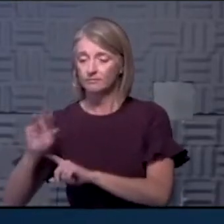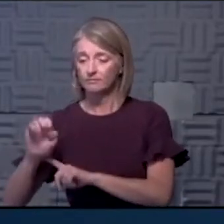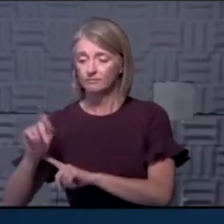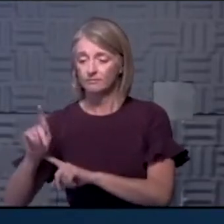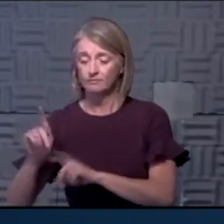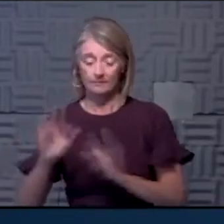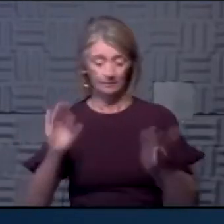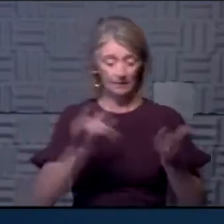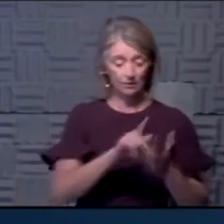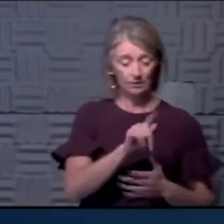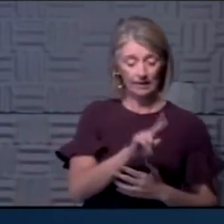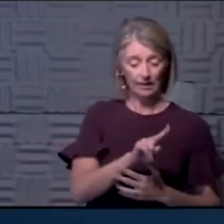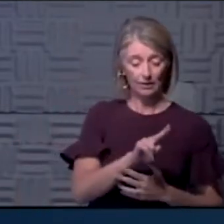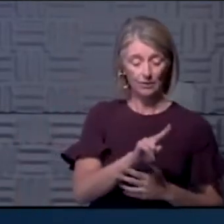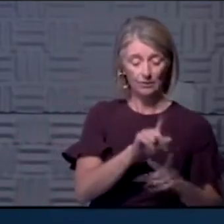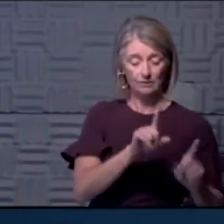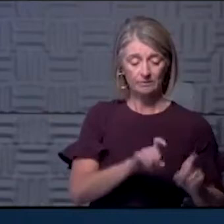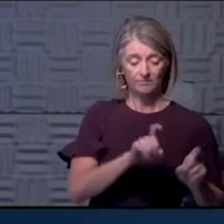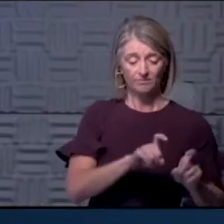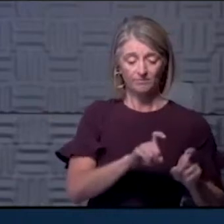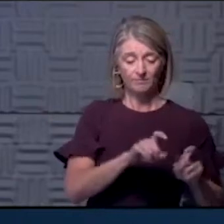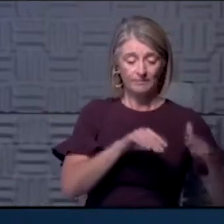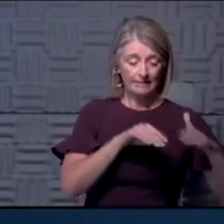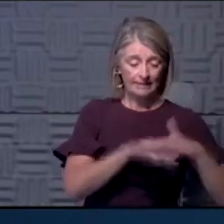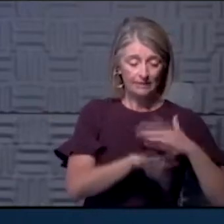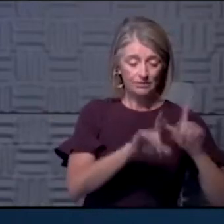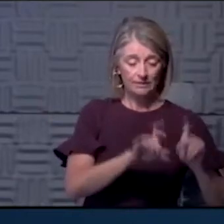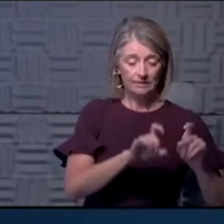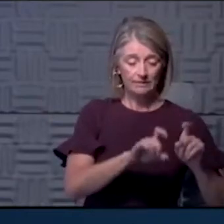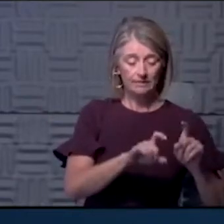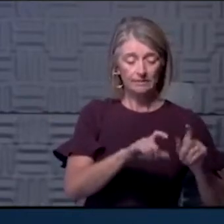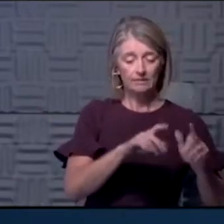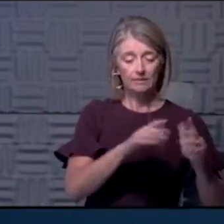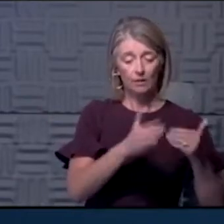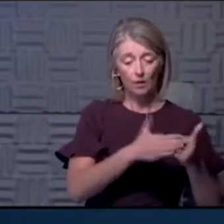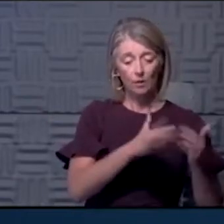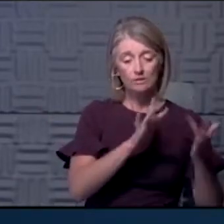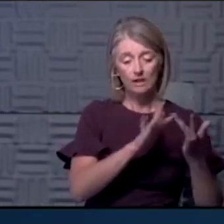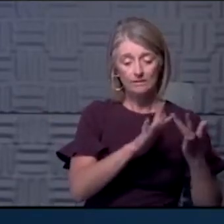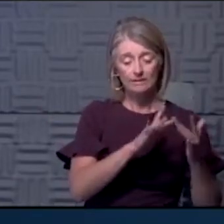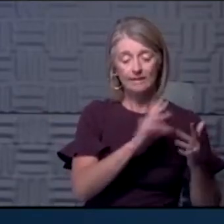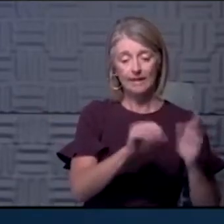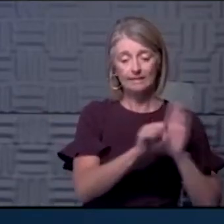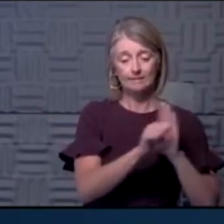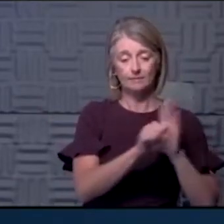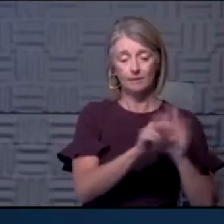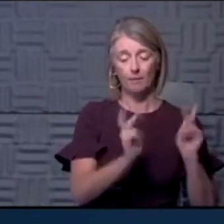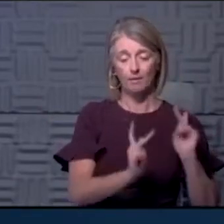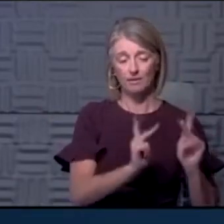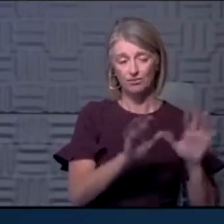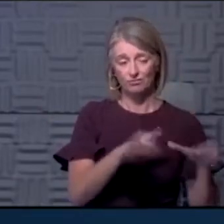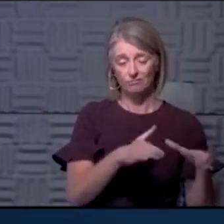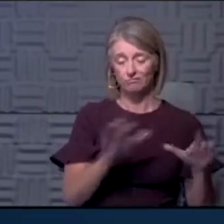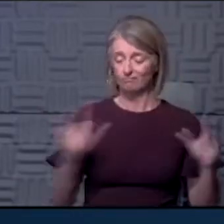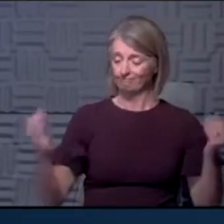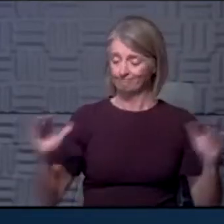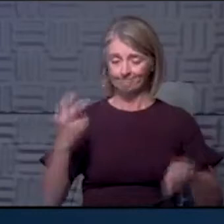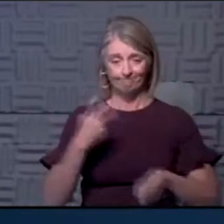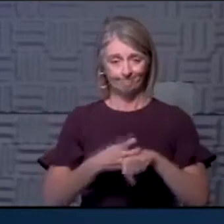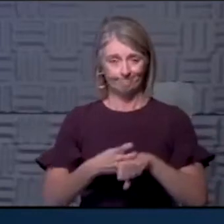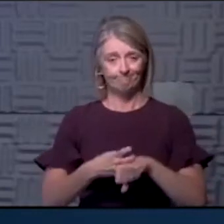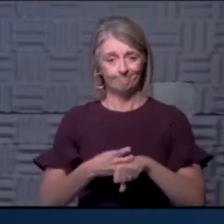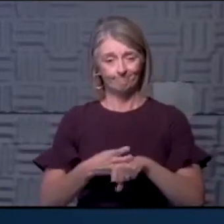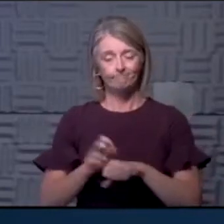KU campus that has tested entry testing, prevalence testing, close contacts, and symptomatic populations. So I think